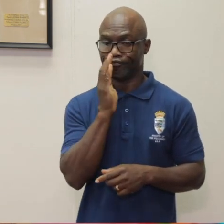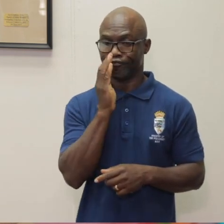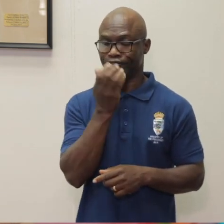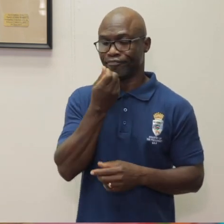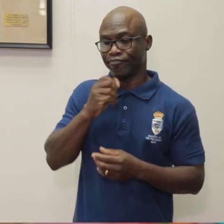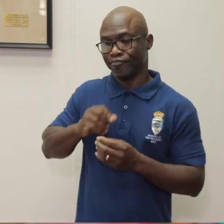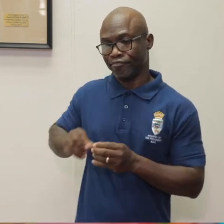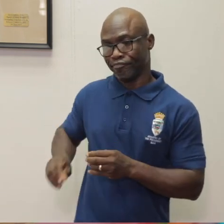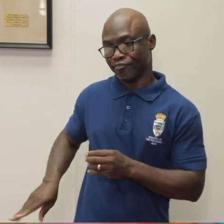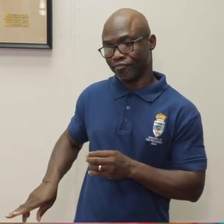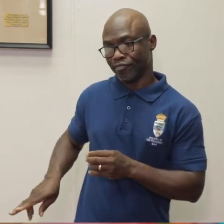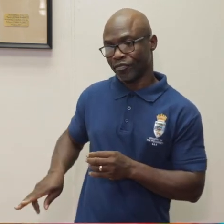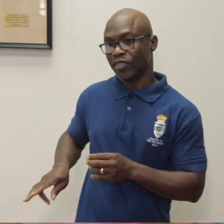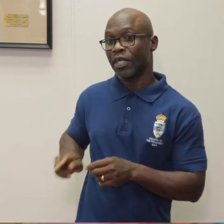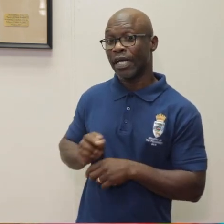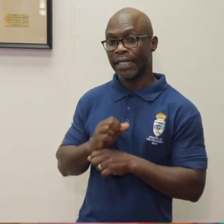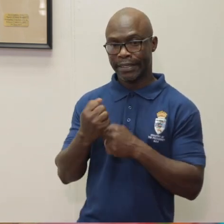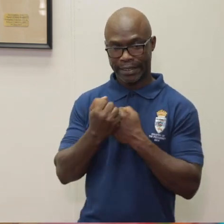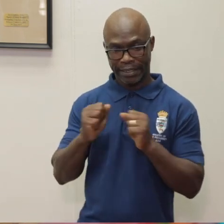safely immediately.